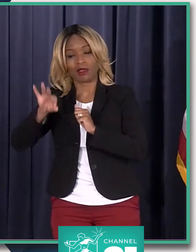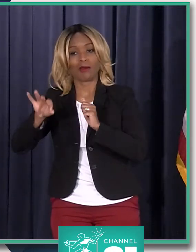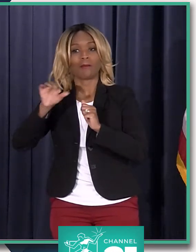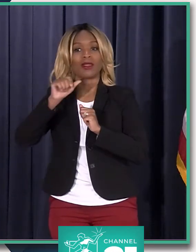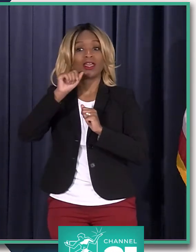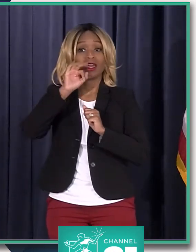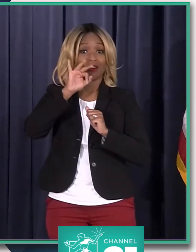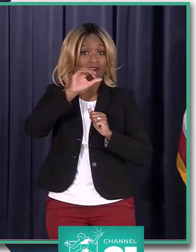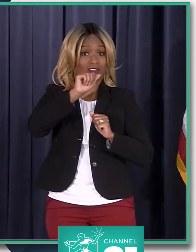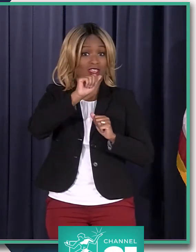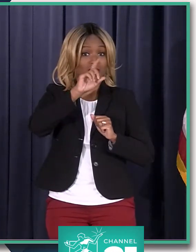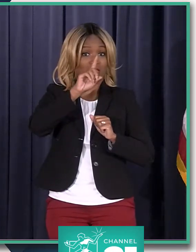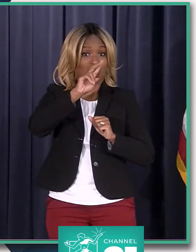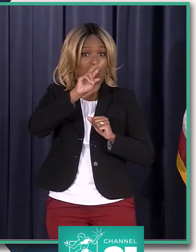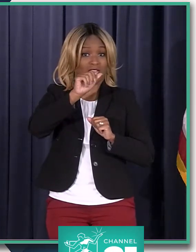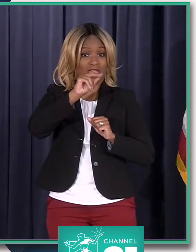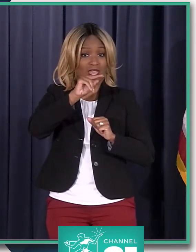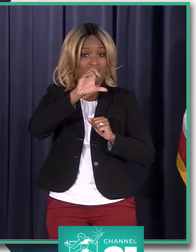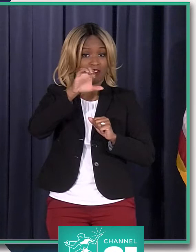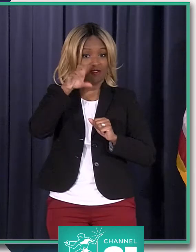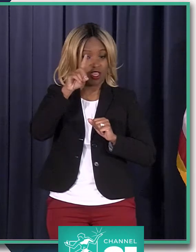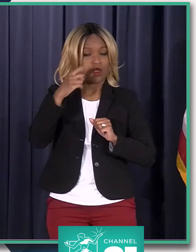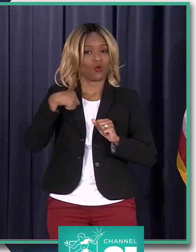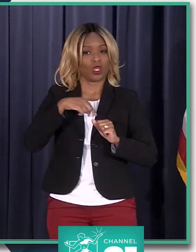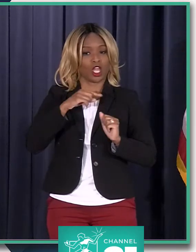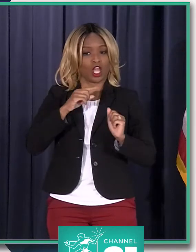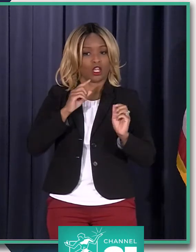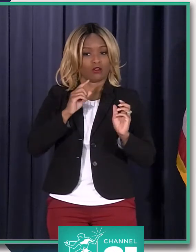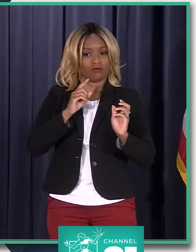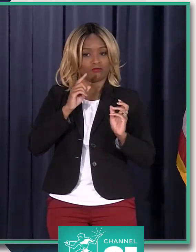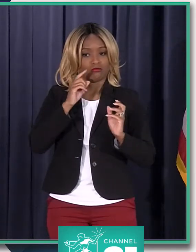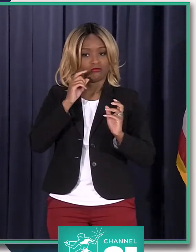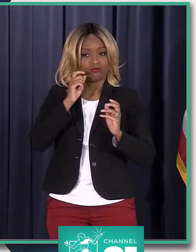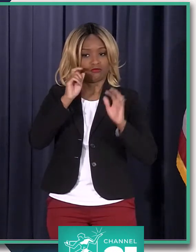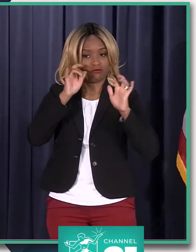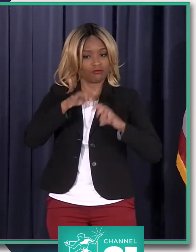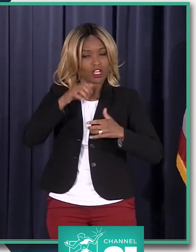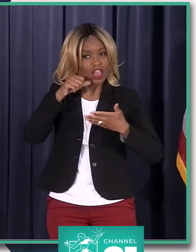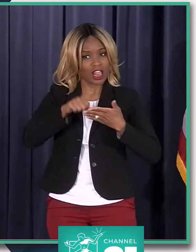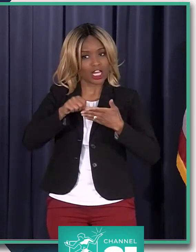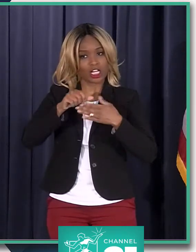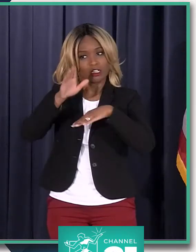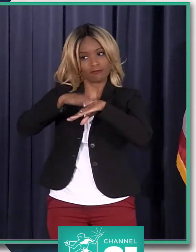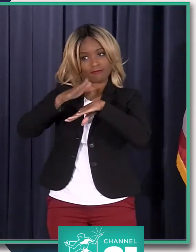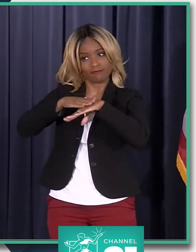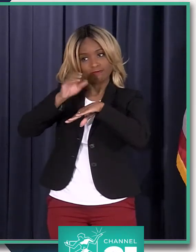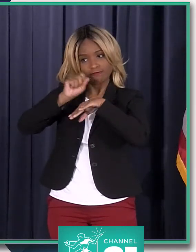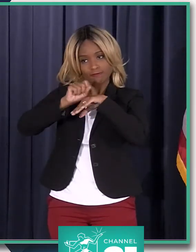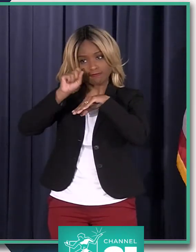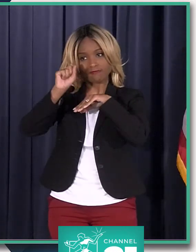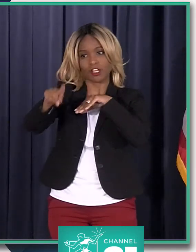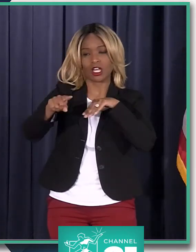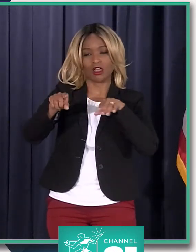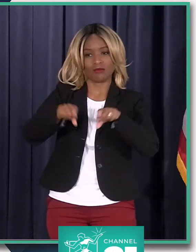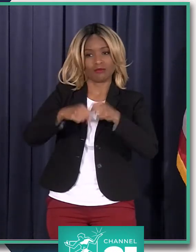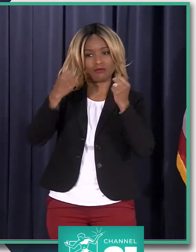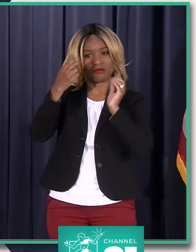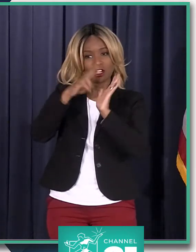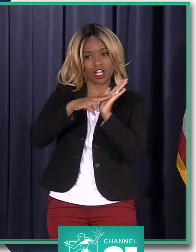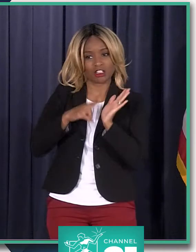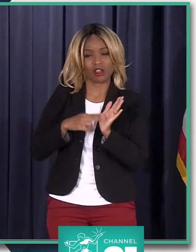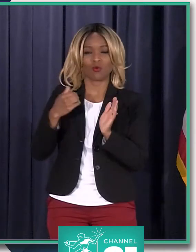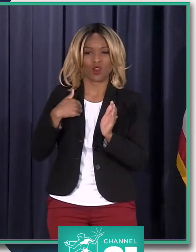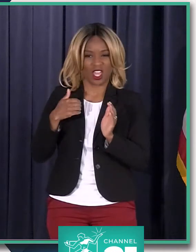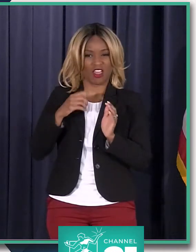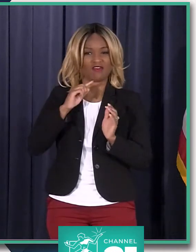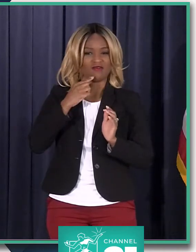advanced, we are preparing a letter warning them that they are in breach of contract. We've got service problems with them across the west